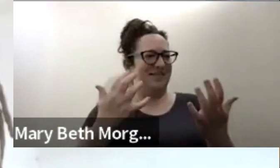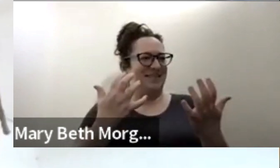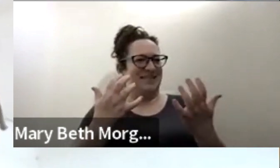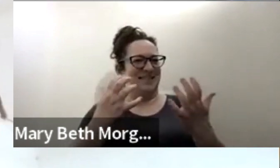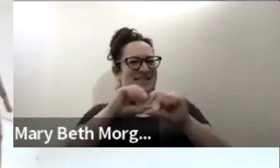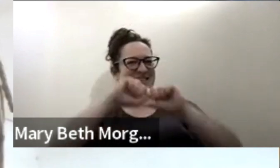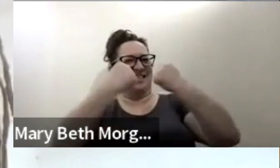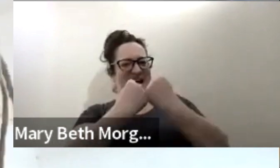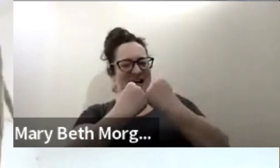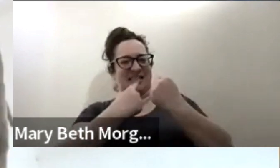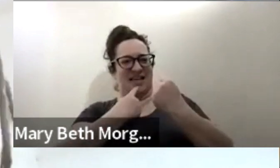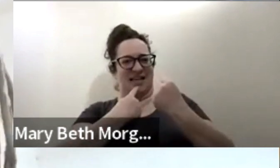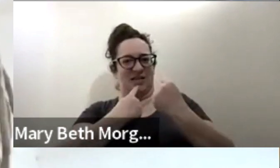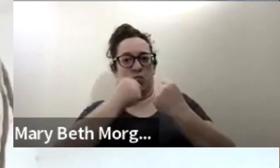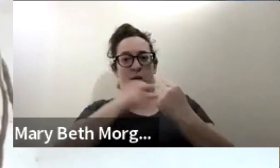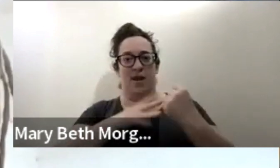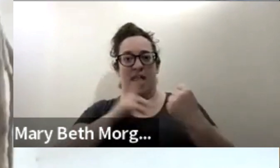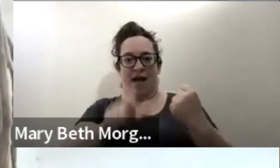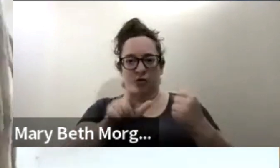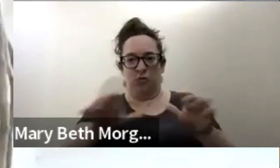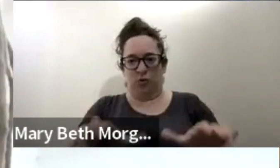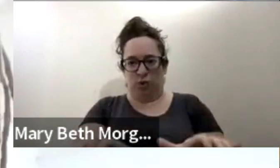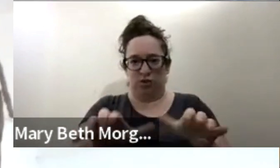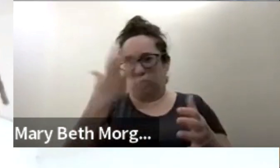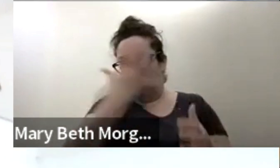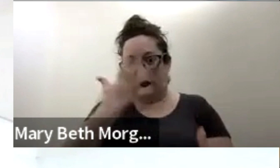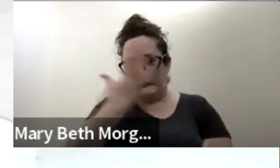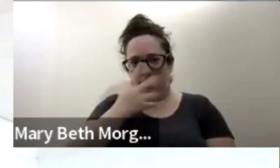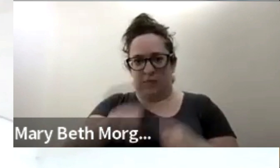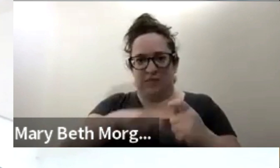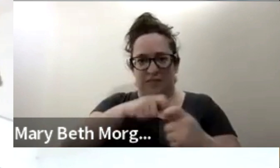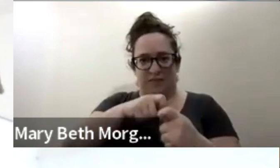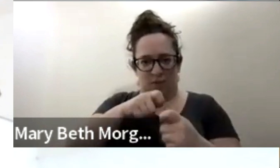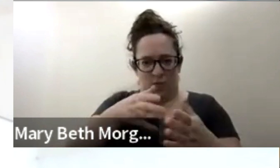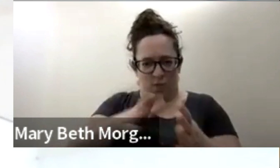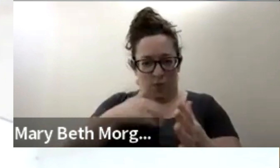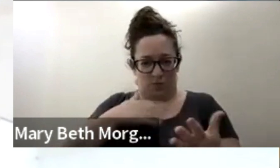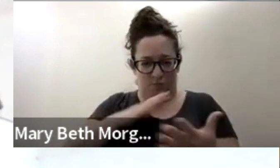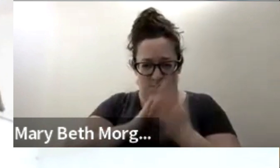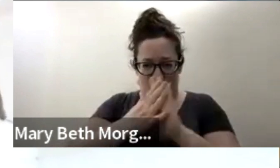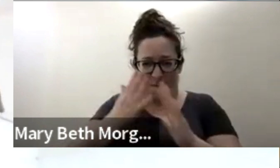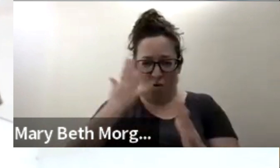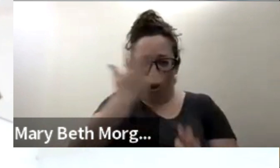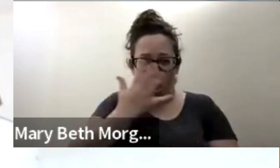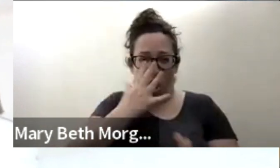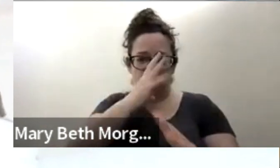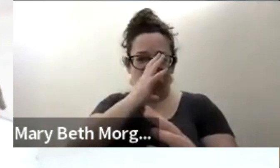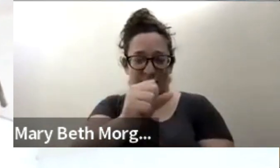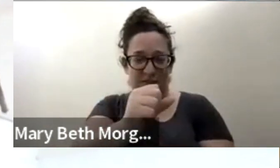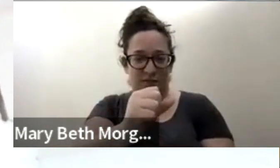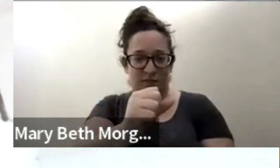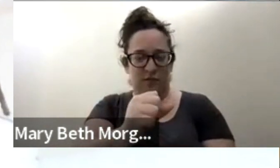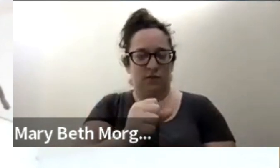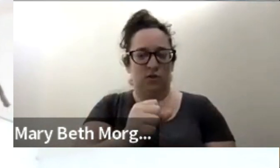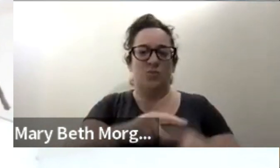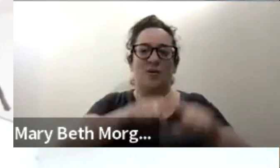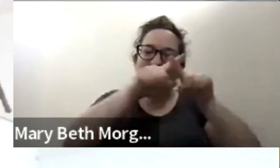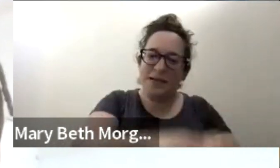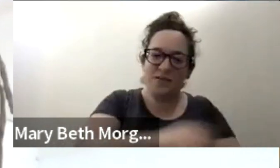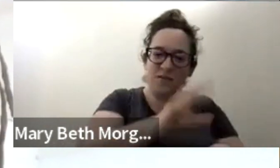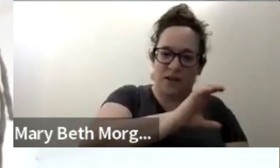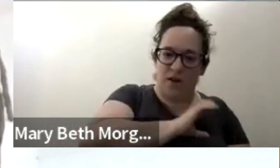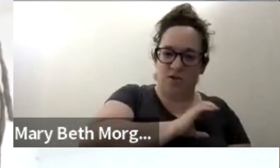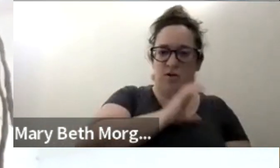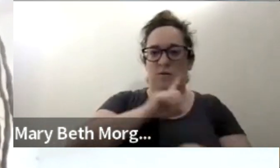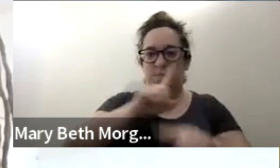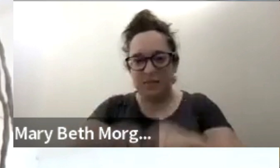attractive. So I think it depends on the actor, it depends on the character, it depends on the production. But